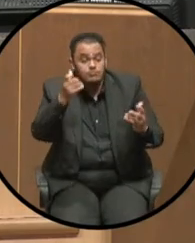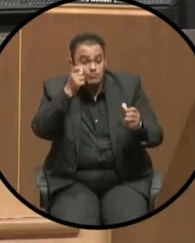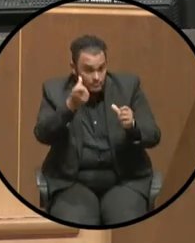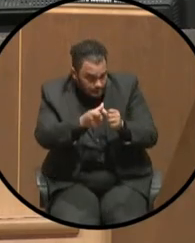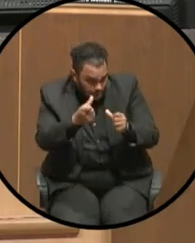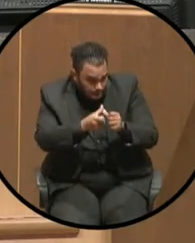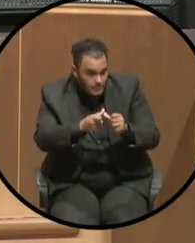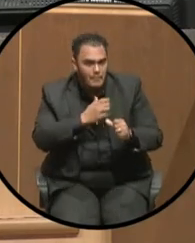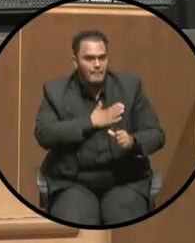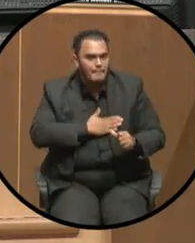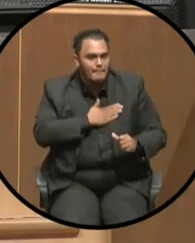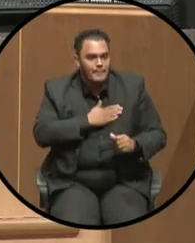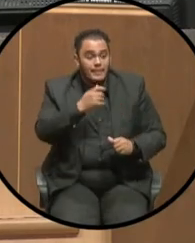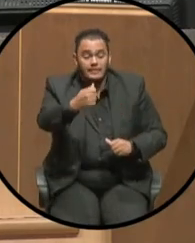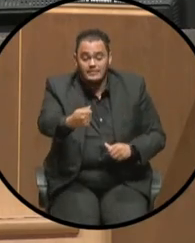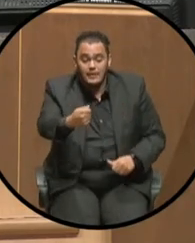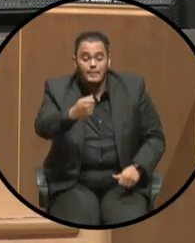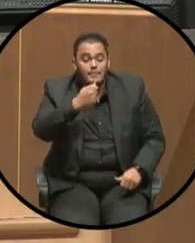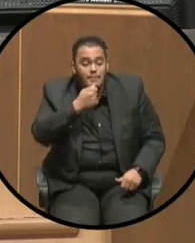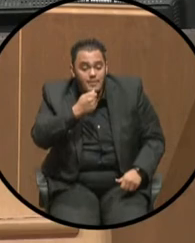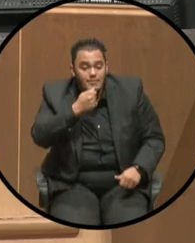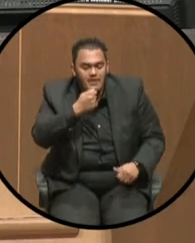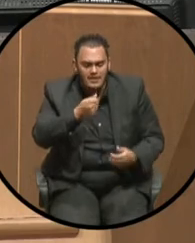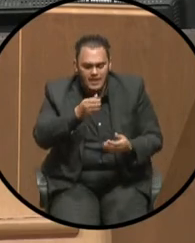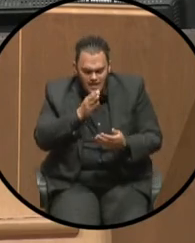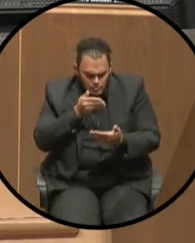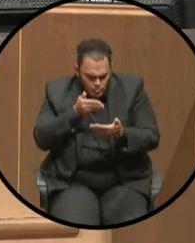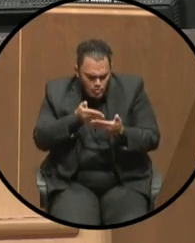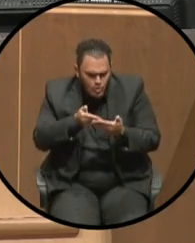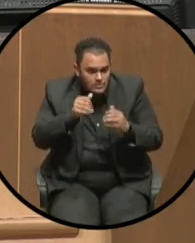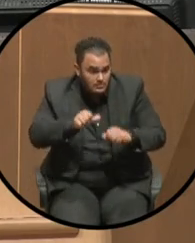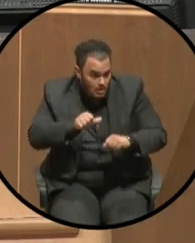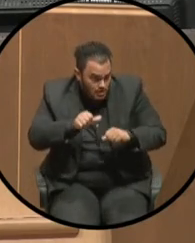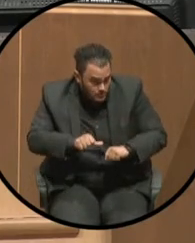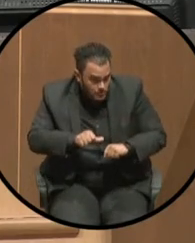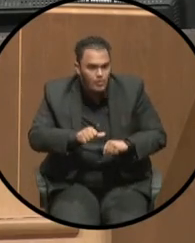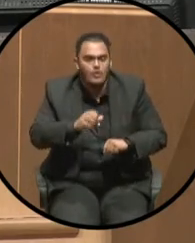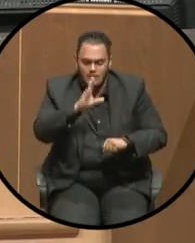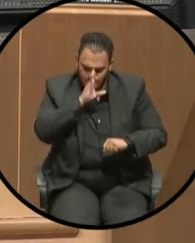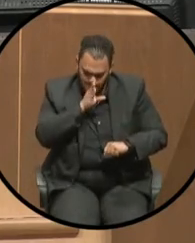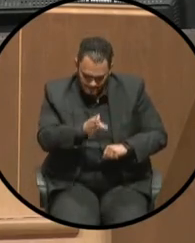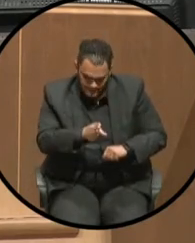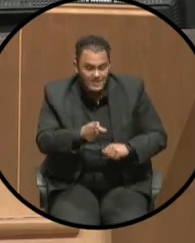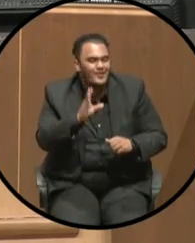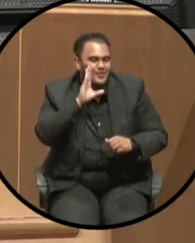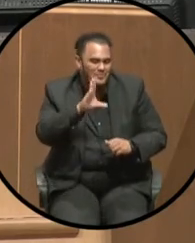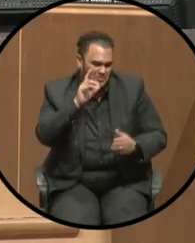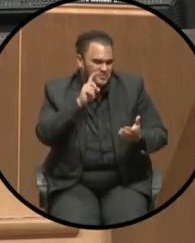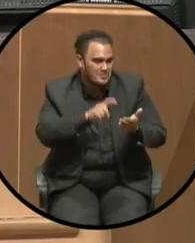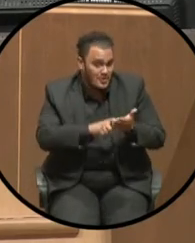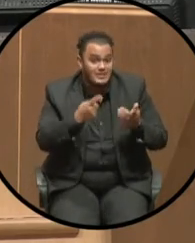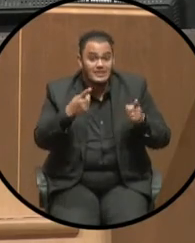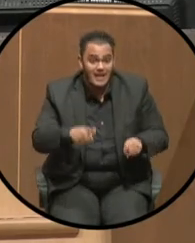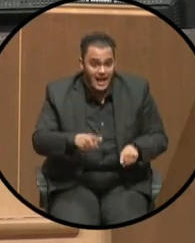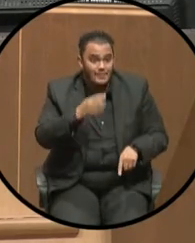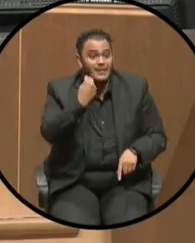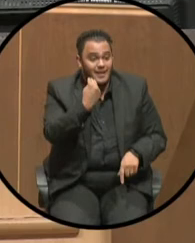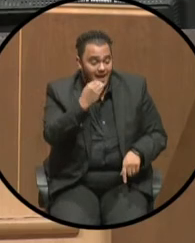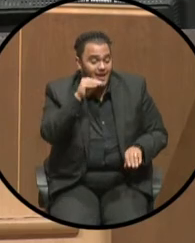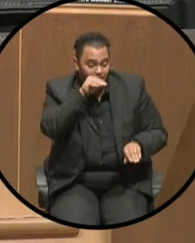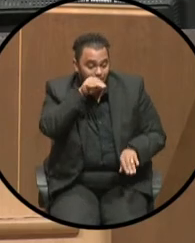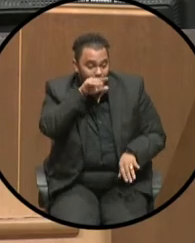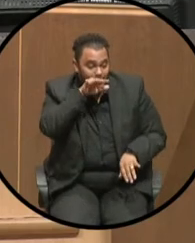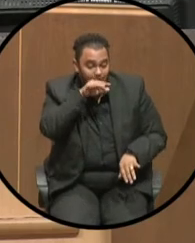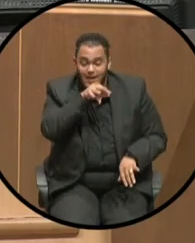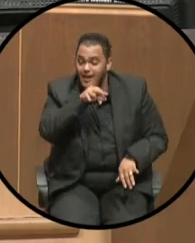mic as possible and to speak directly into the mic. You will probably notice that when I turn my head sideways, as I frequently do, it goes in and